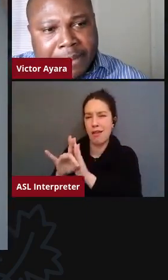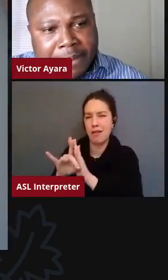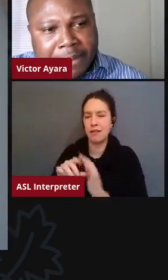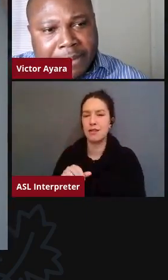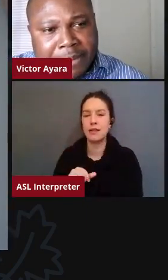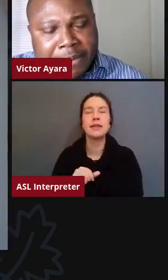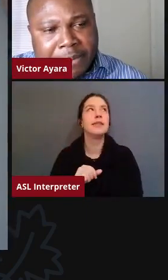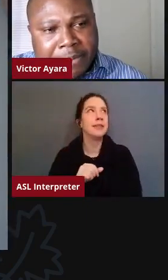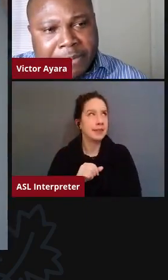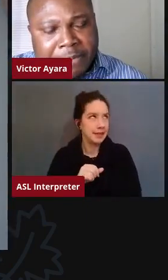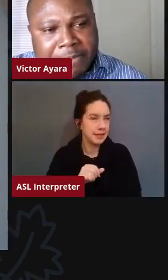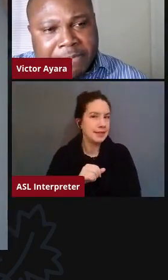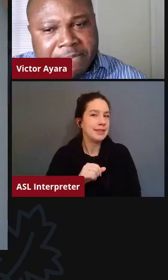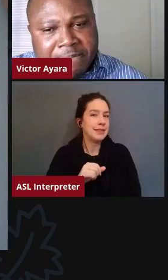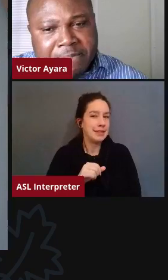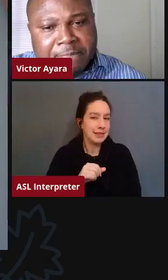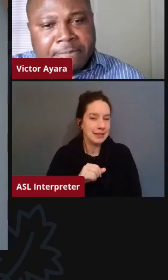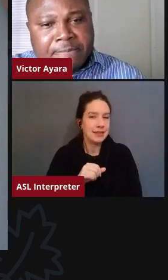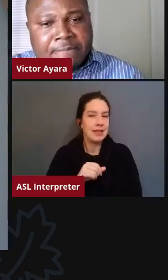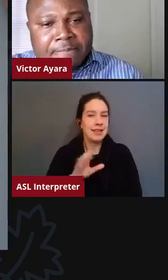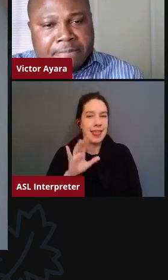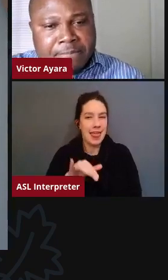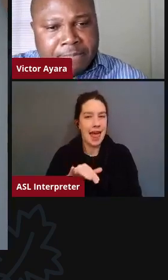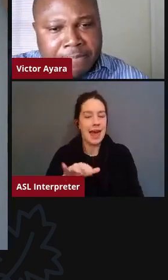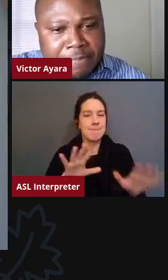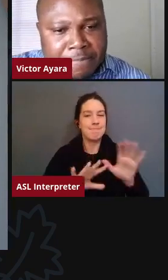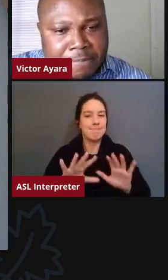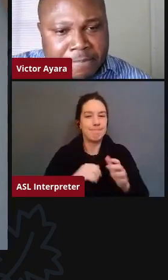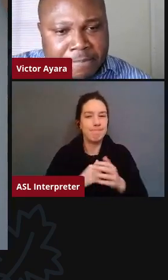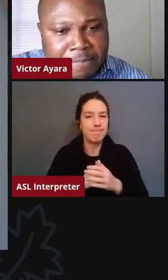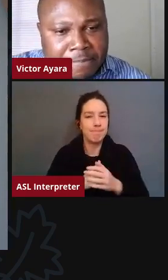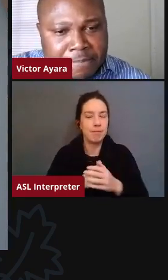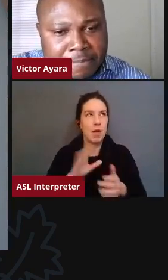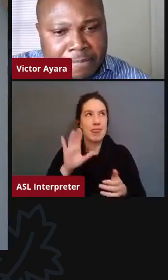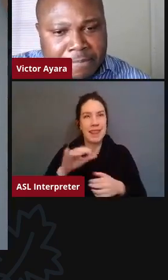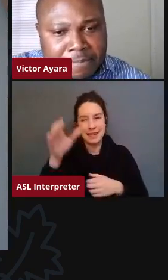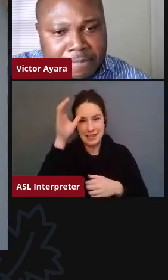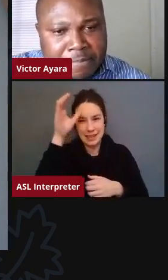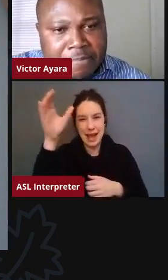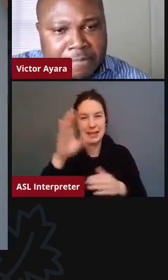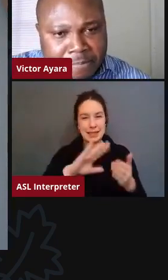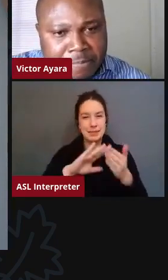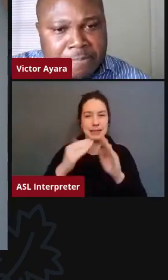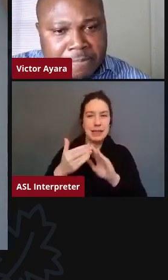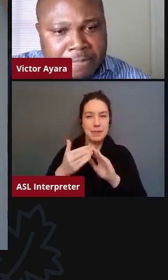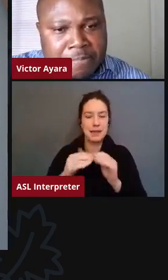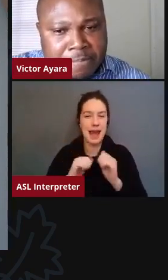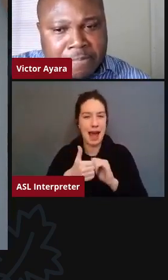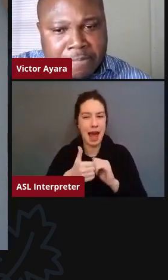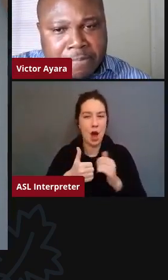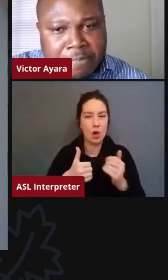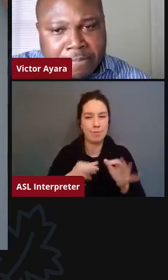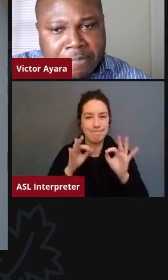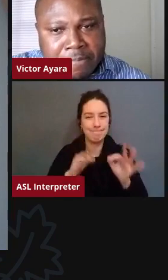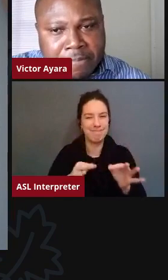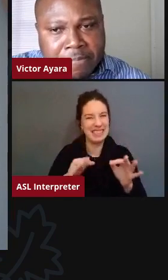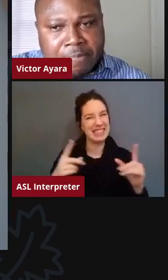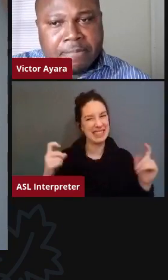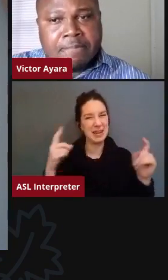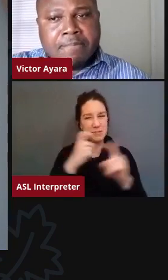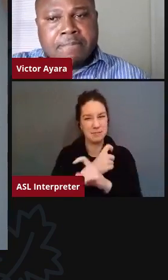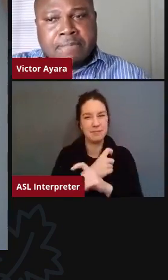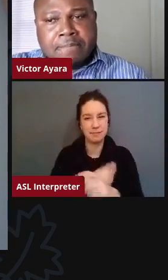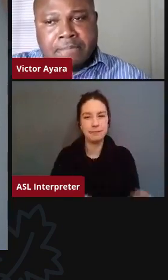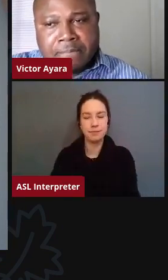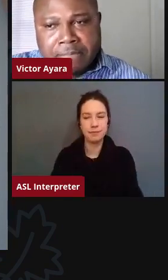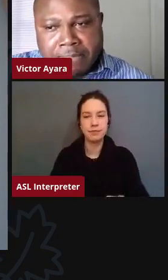do you understand communities and how do you kind of come up with this concept is pretty complex. Um, so a lot of people